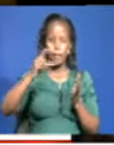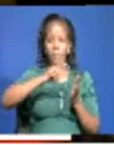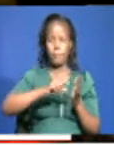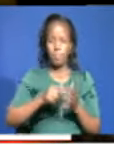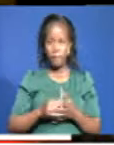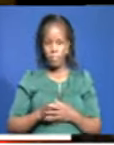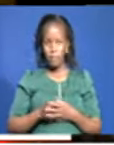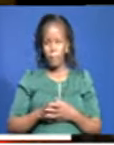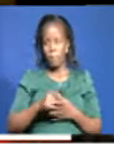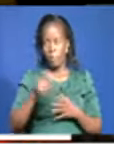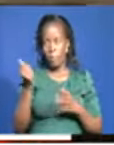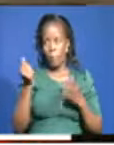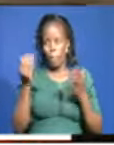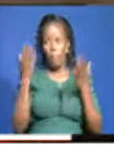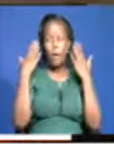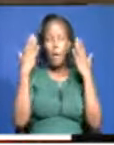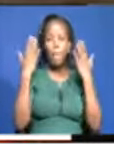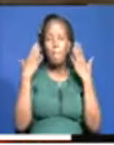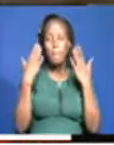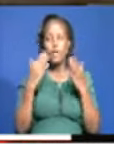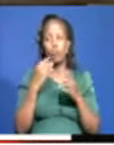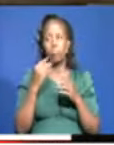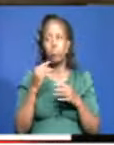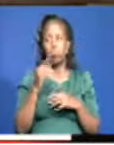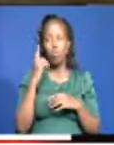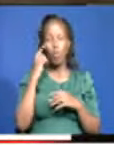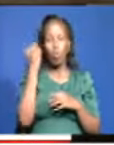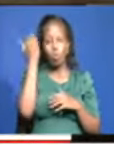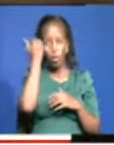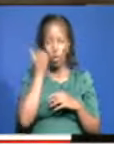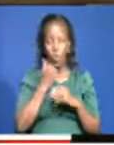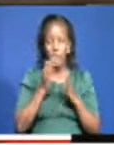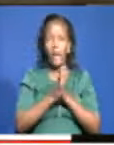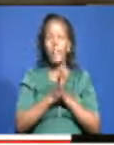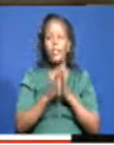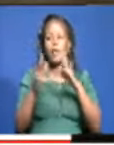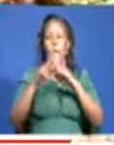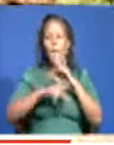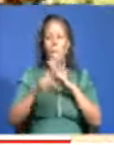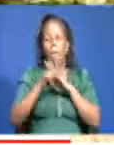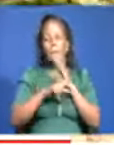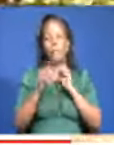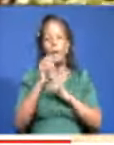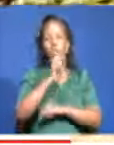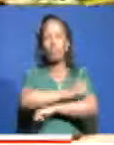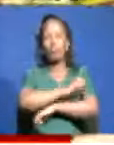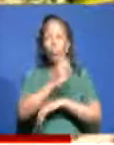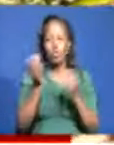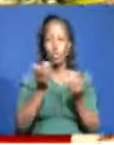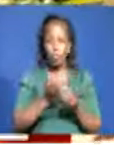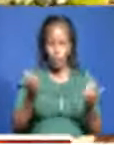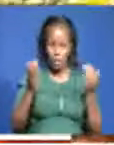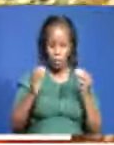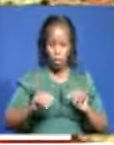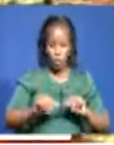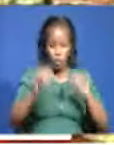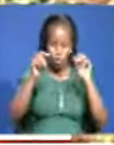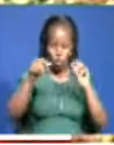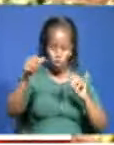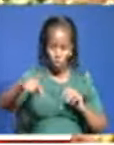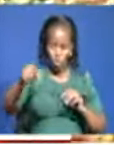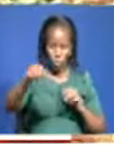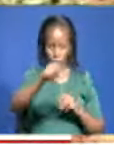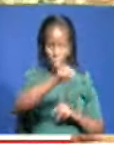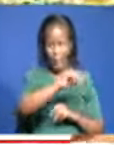Meru local staff, together with government partners and primary school pupils, undertook tree planting at the banks of Kanyoro Stream in Meru Town.